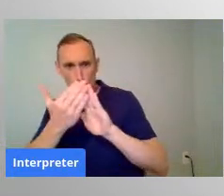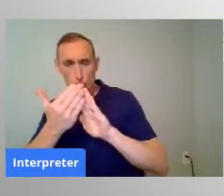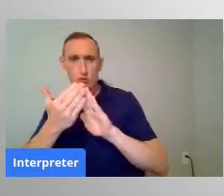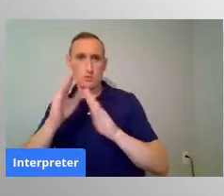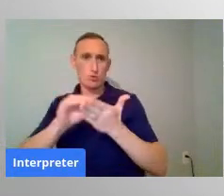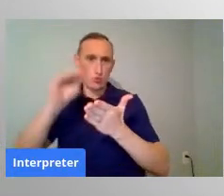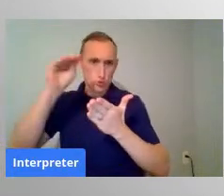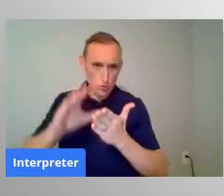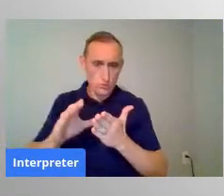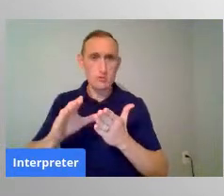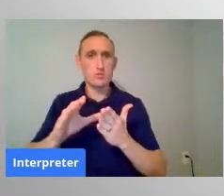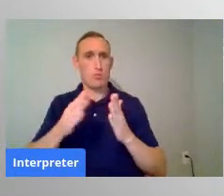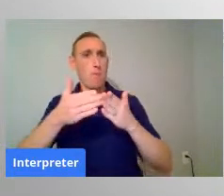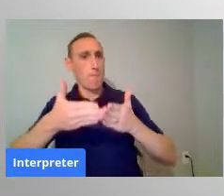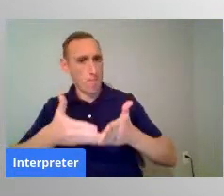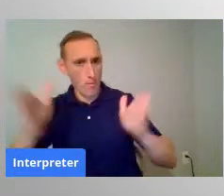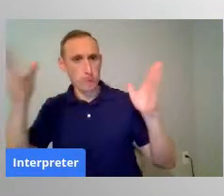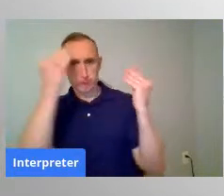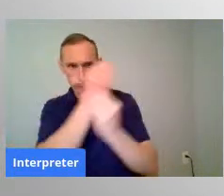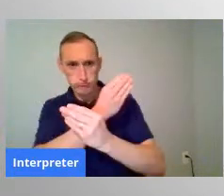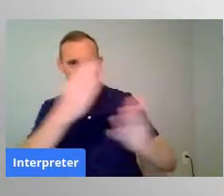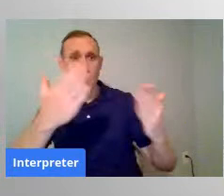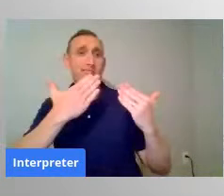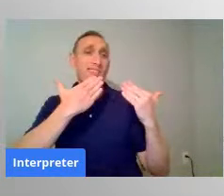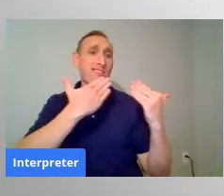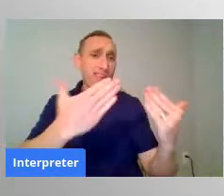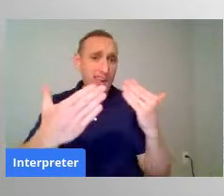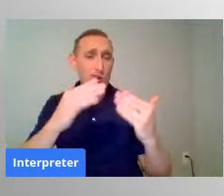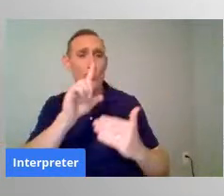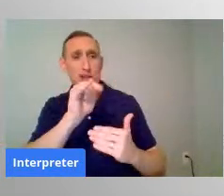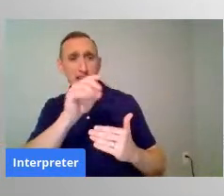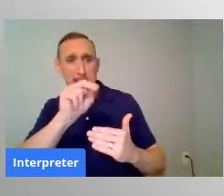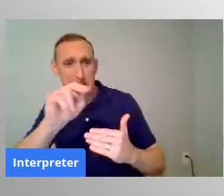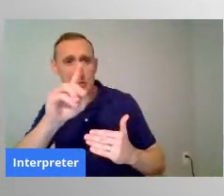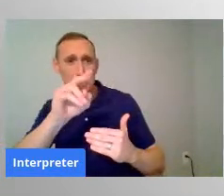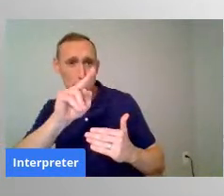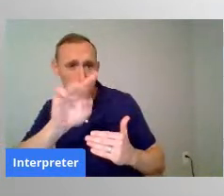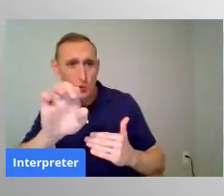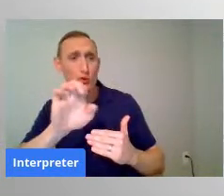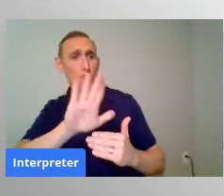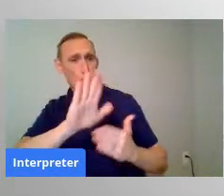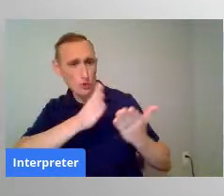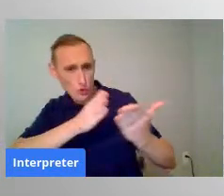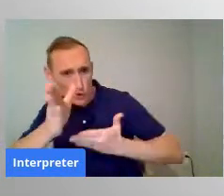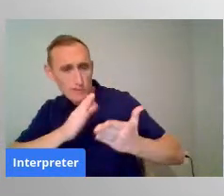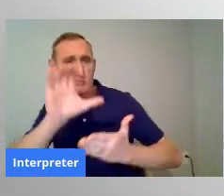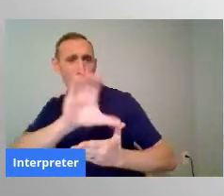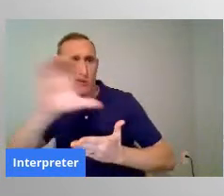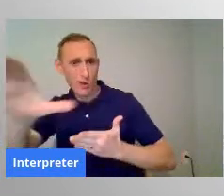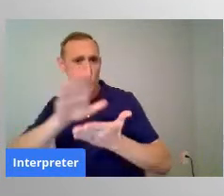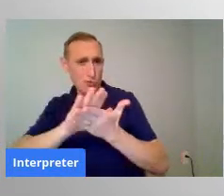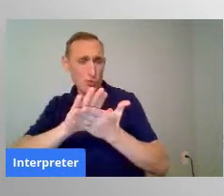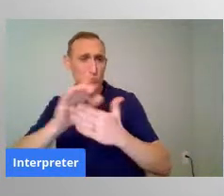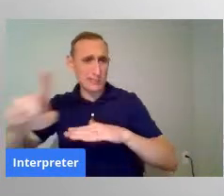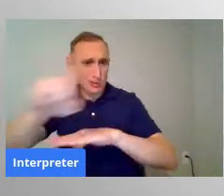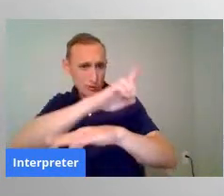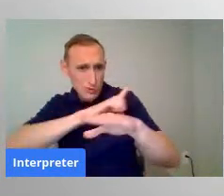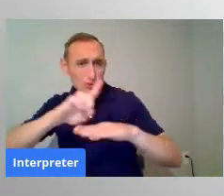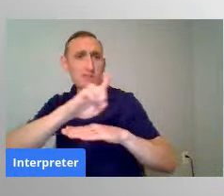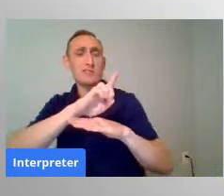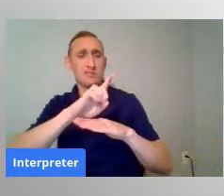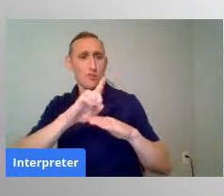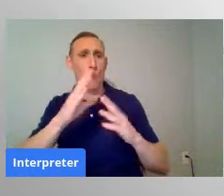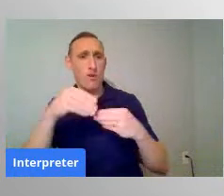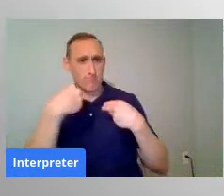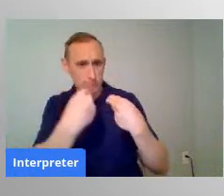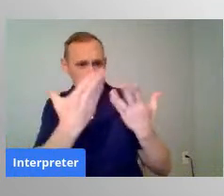thank her for her service to Clark County School District and to all of our constituents in Clark County, and wish her